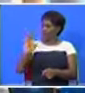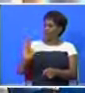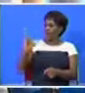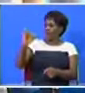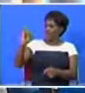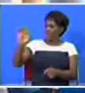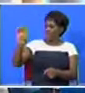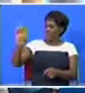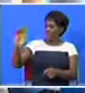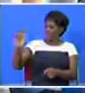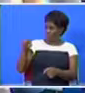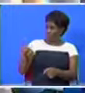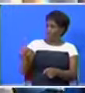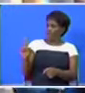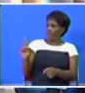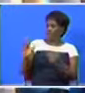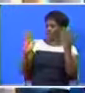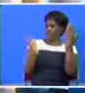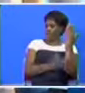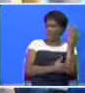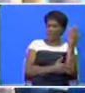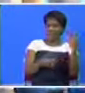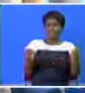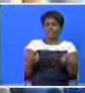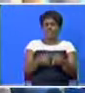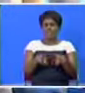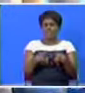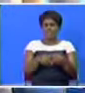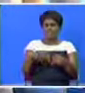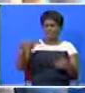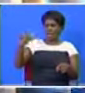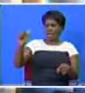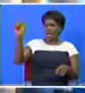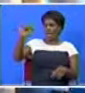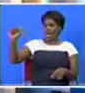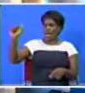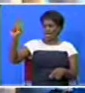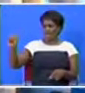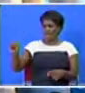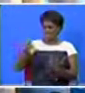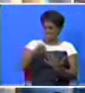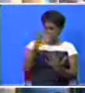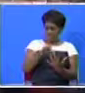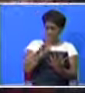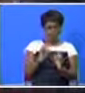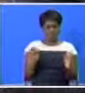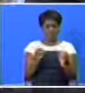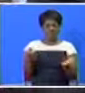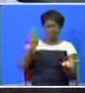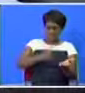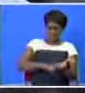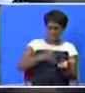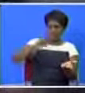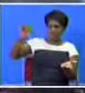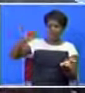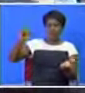IEBC, you will be worse, because hata ile ya Hassan hakuingilia nomination process. Hapa registrar political